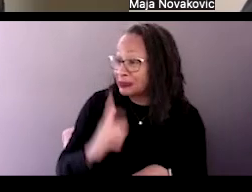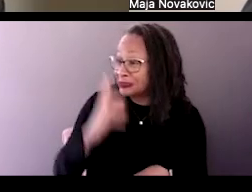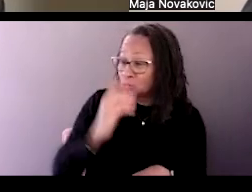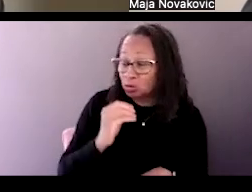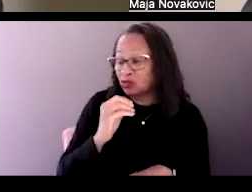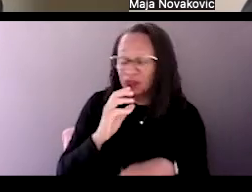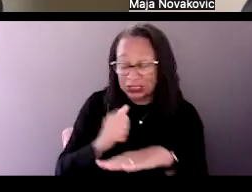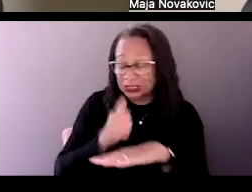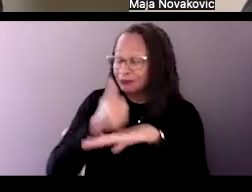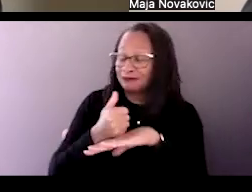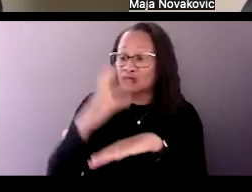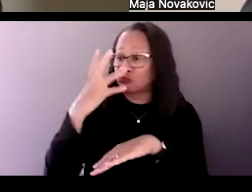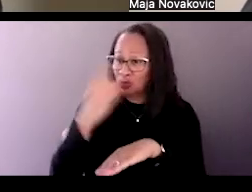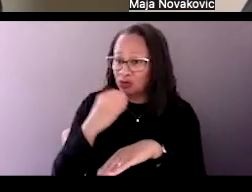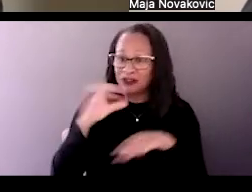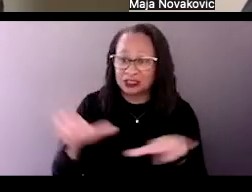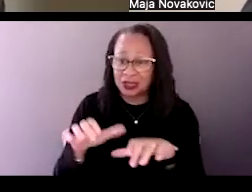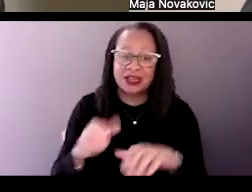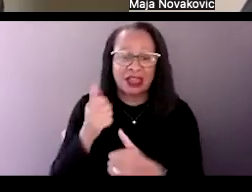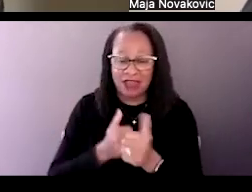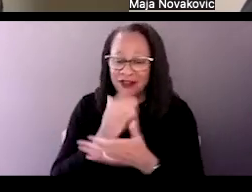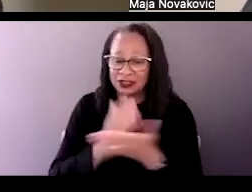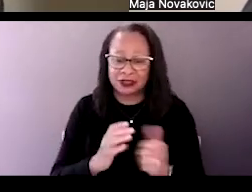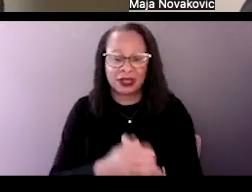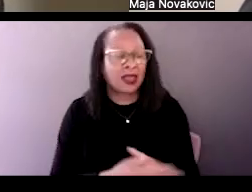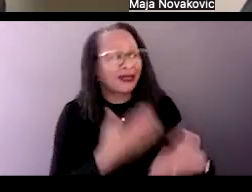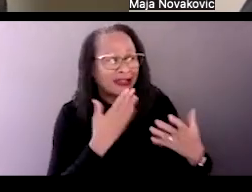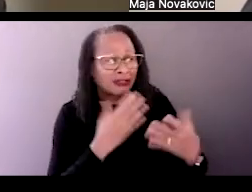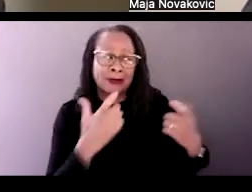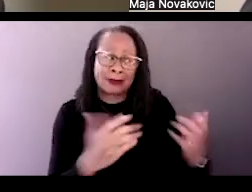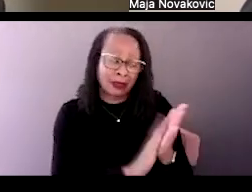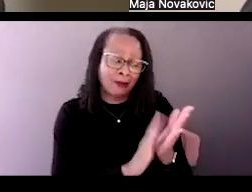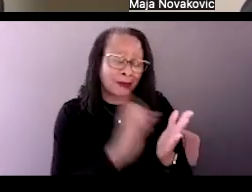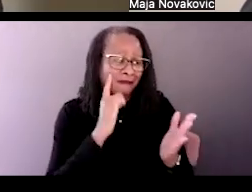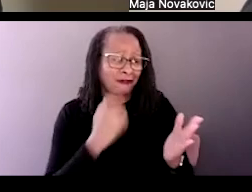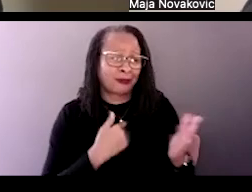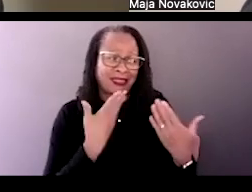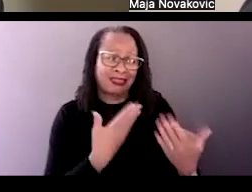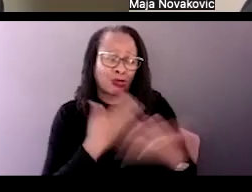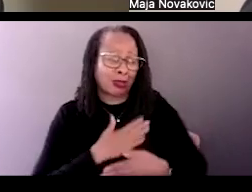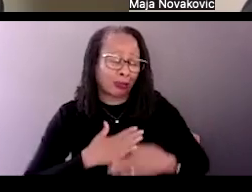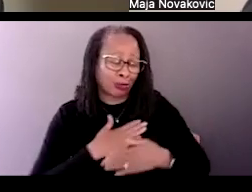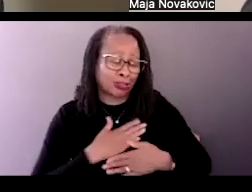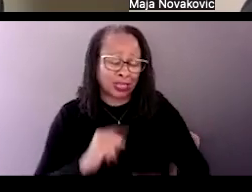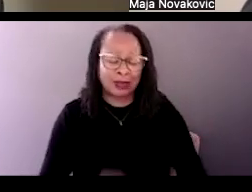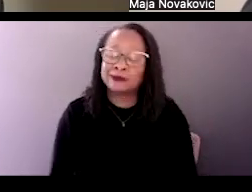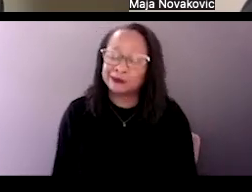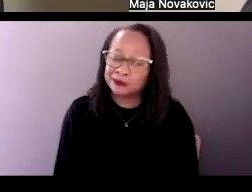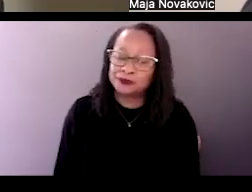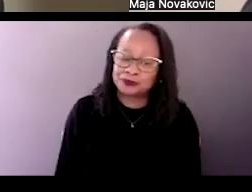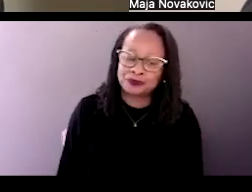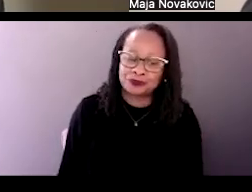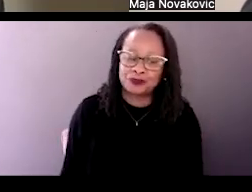beautifully composed in every respect. Thanks. It's So, a big compliment for me. mm. Appreciate it. Uh, you